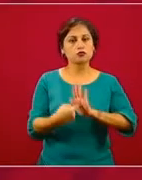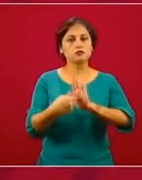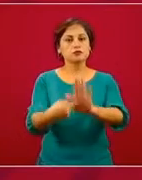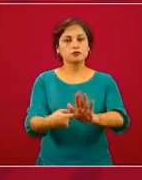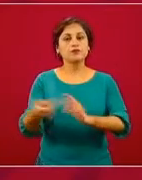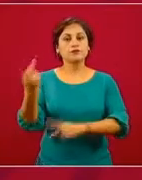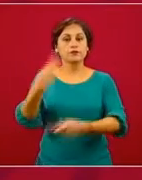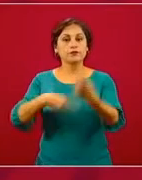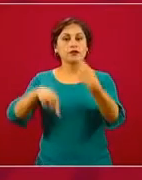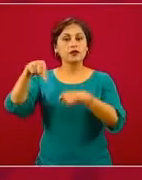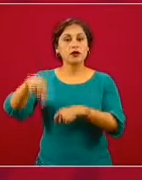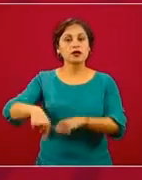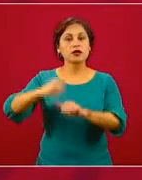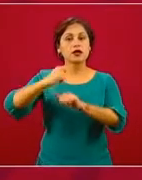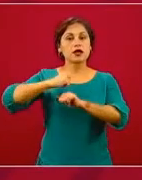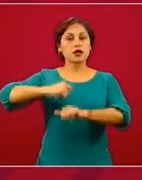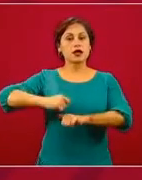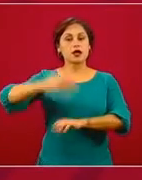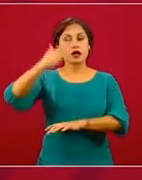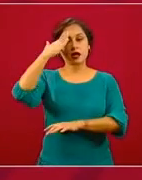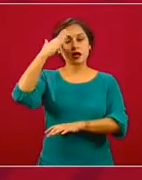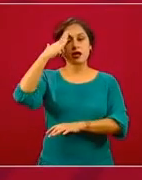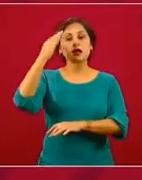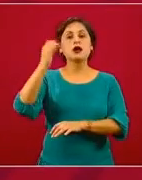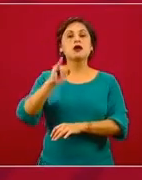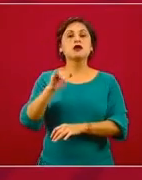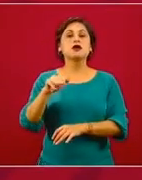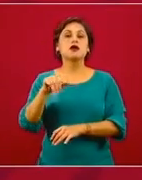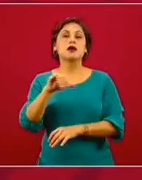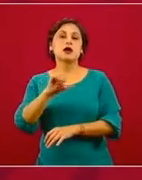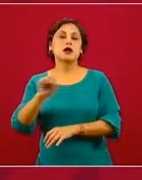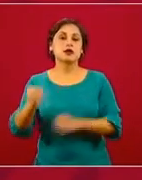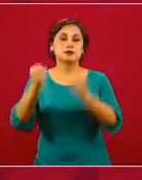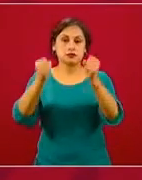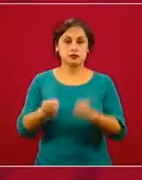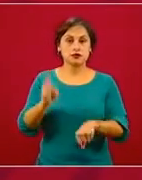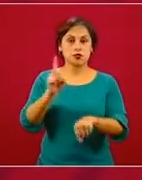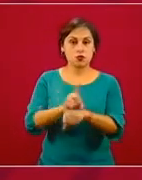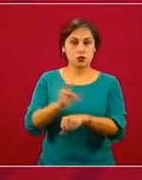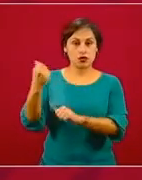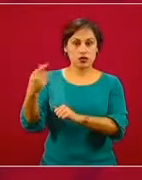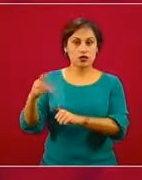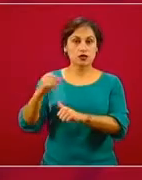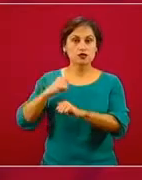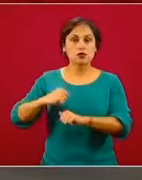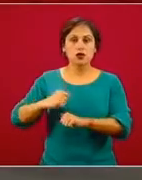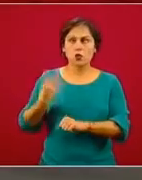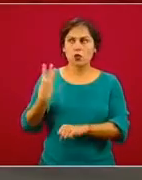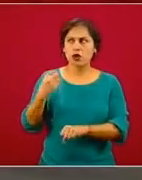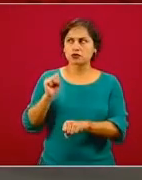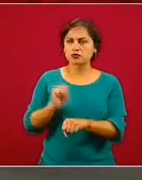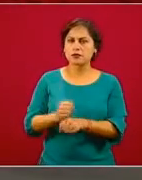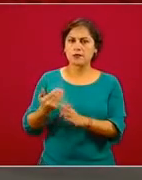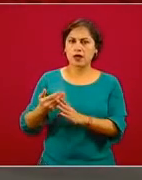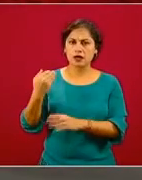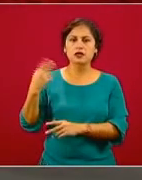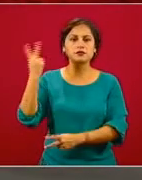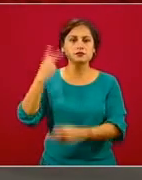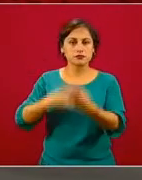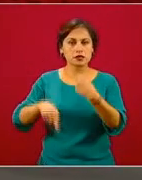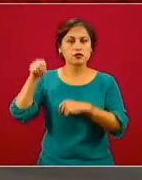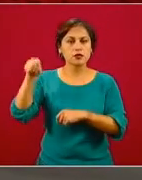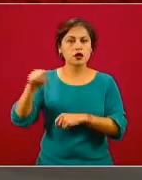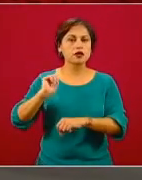some people who were stealing these materials to sell them um, outside of